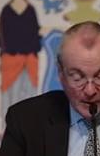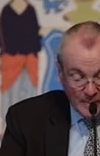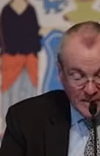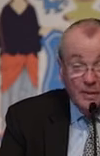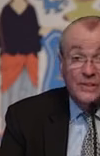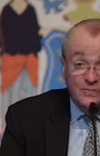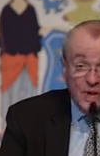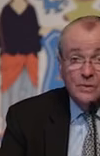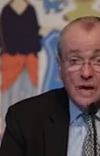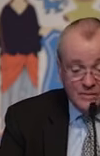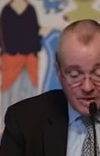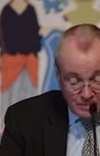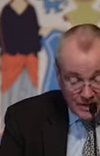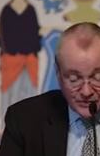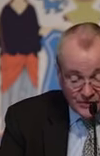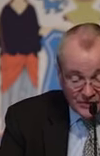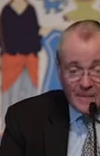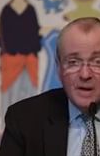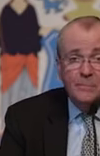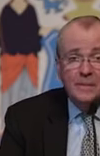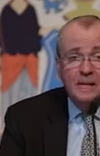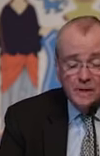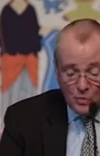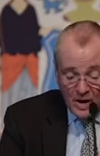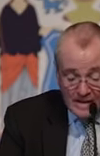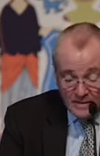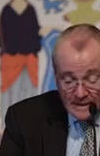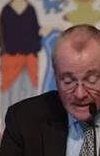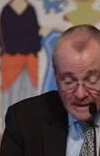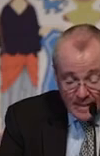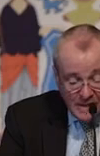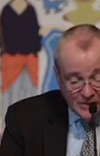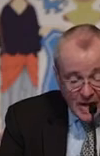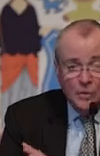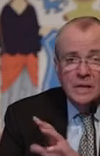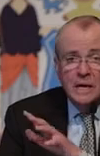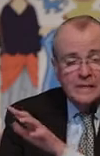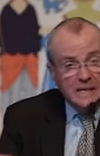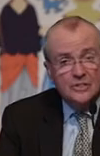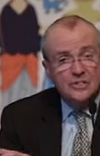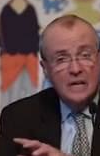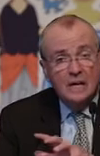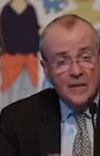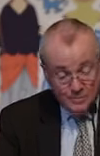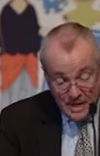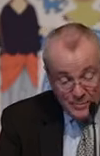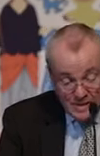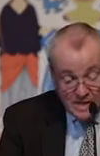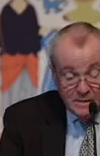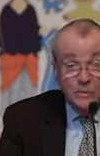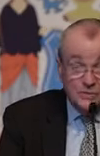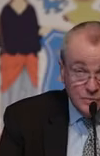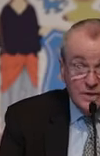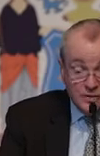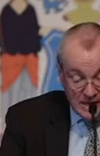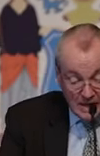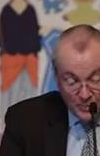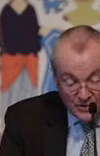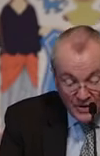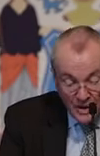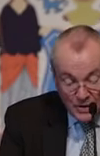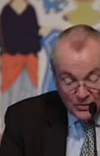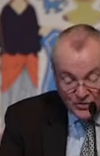Rutgers. But the federal government must step up in a big way here. That means not only on the kits and the PPE, which we do